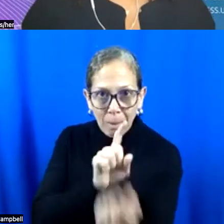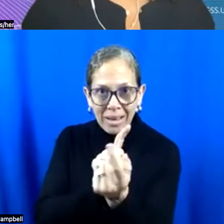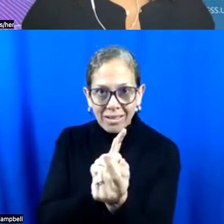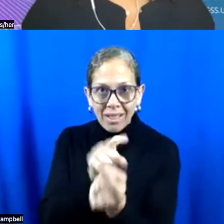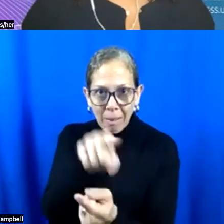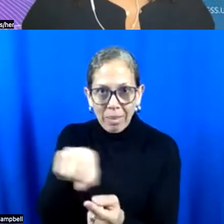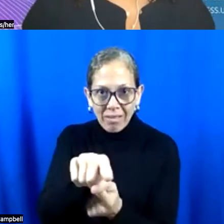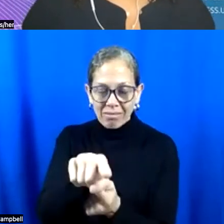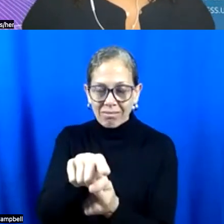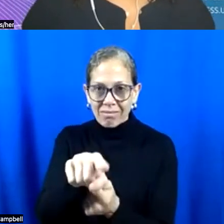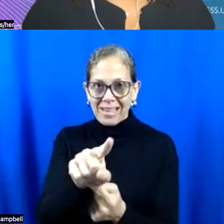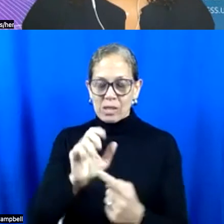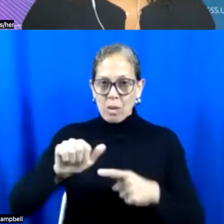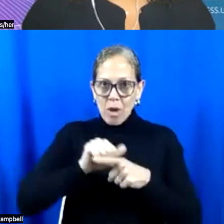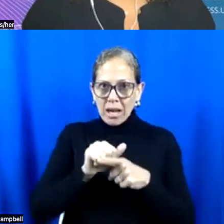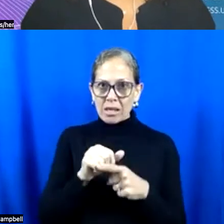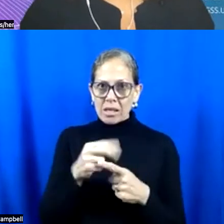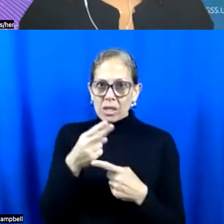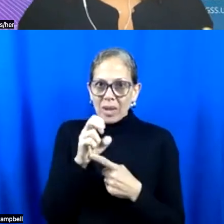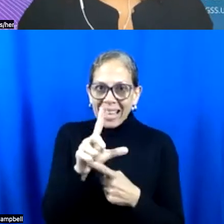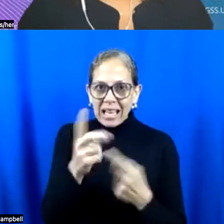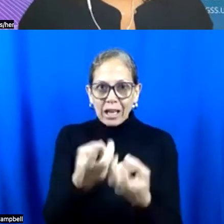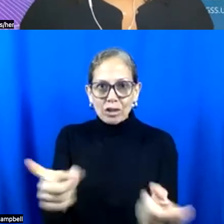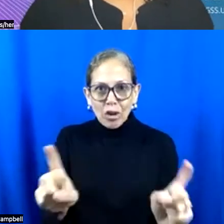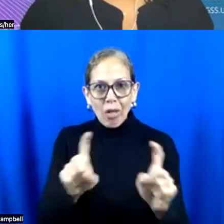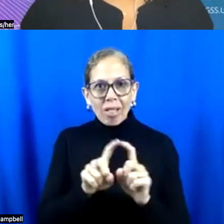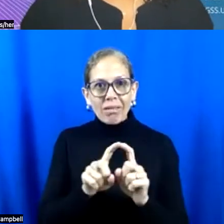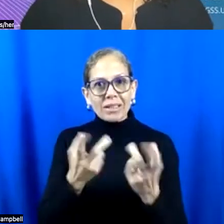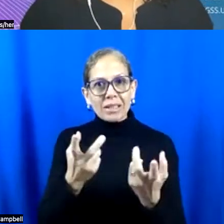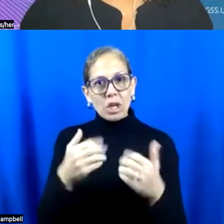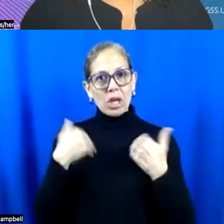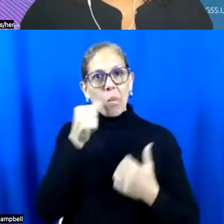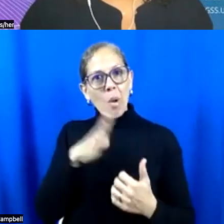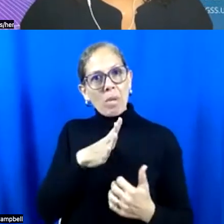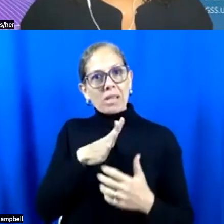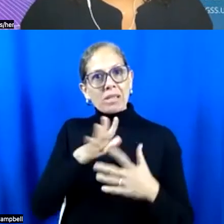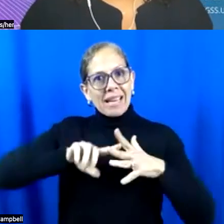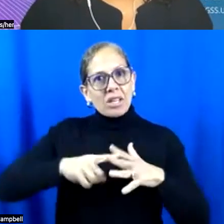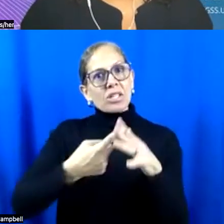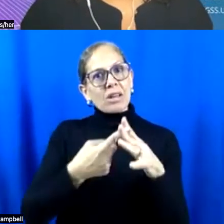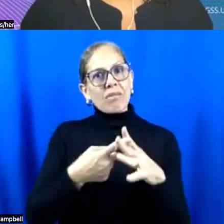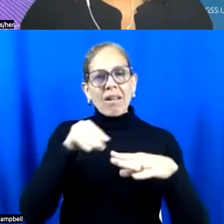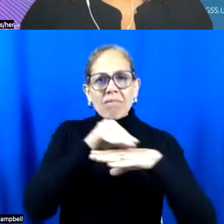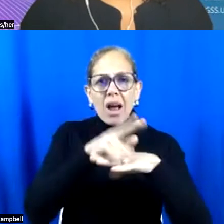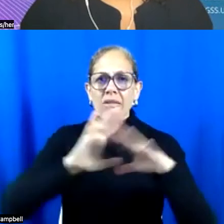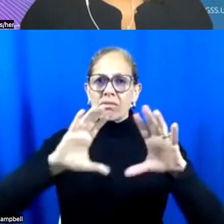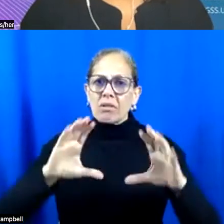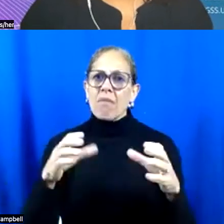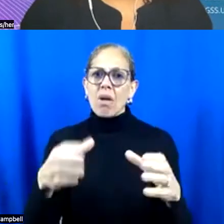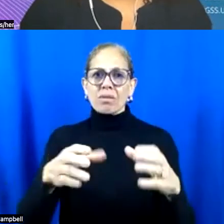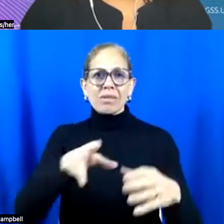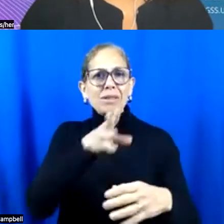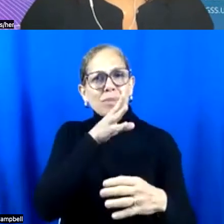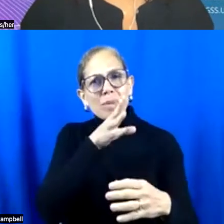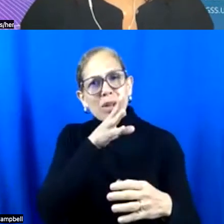our practice of, you know, healing circles, our young women's initiative, and advisory council, speakers